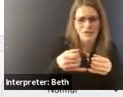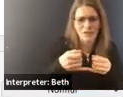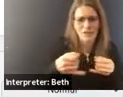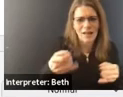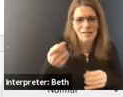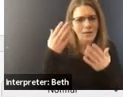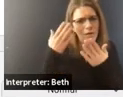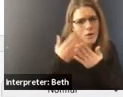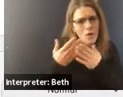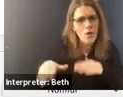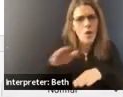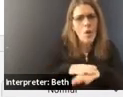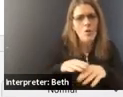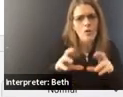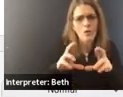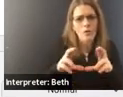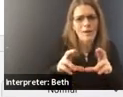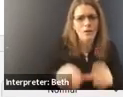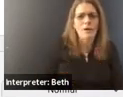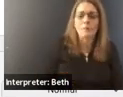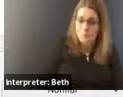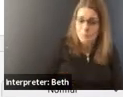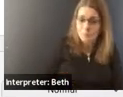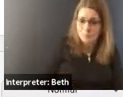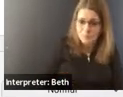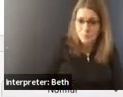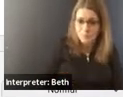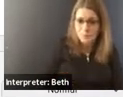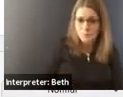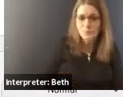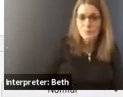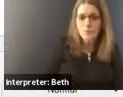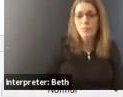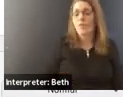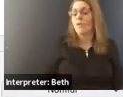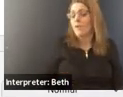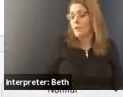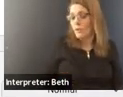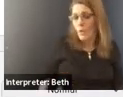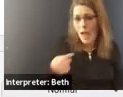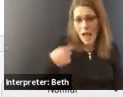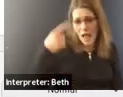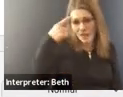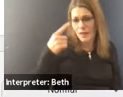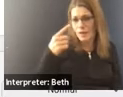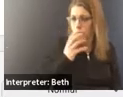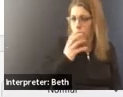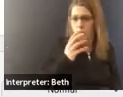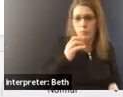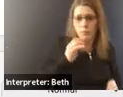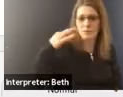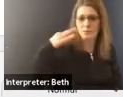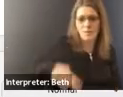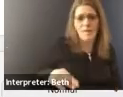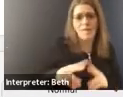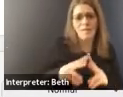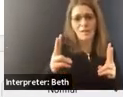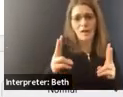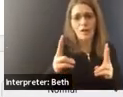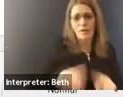a rendering. All right. So I find that very valuable in that regard. All